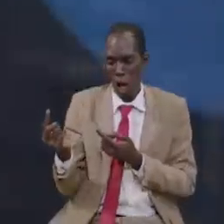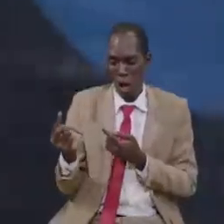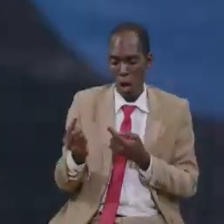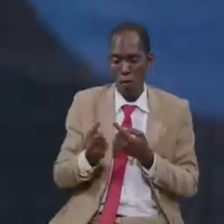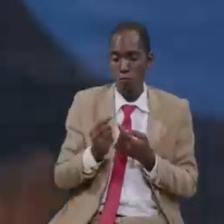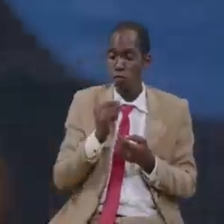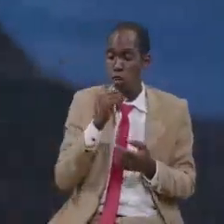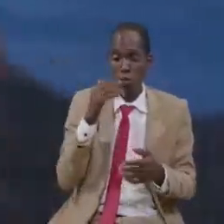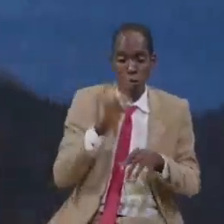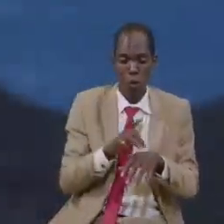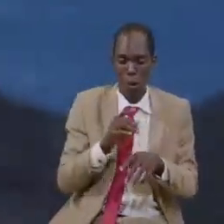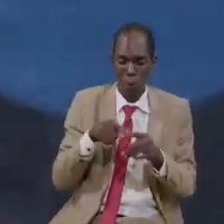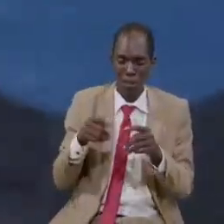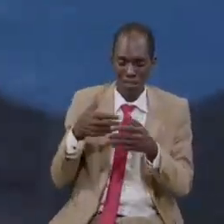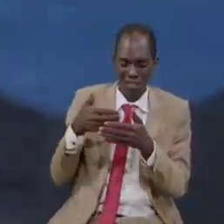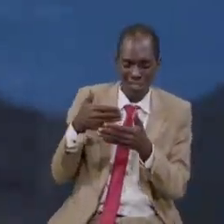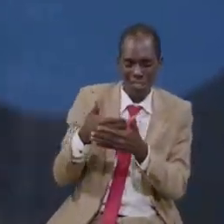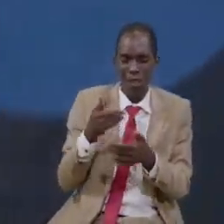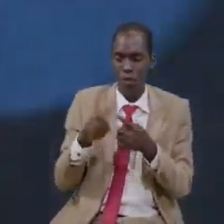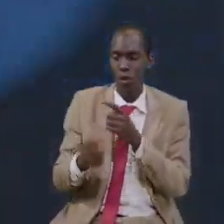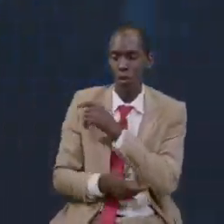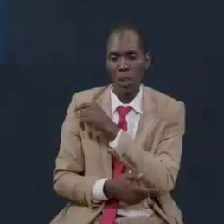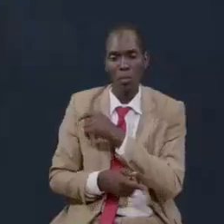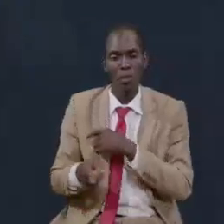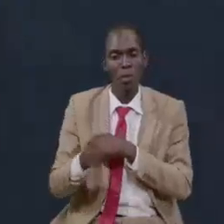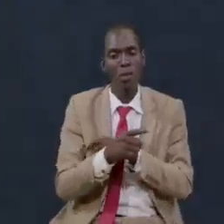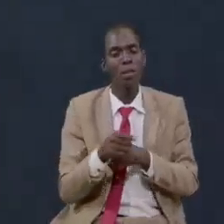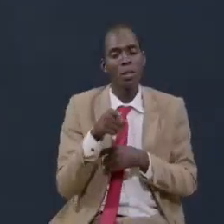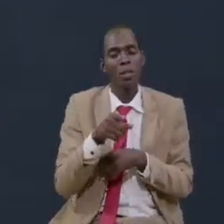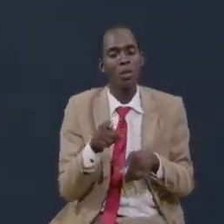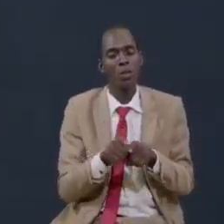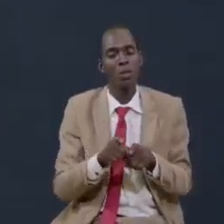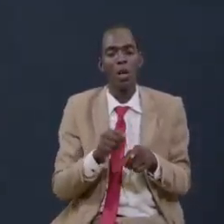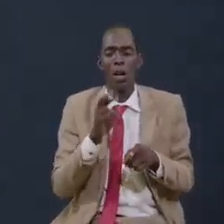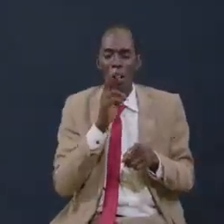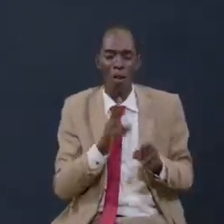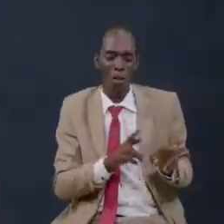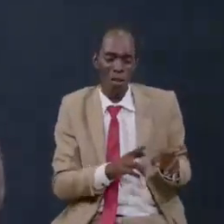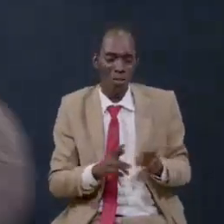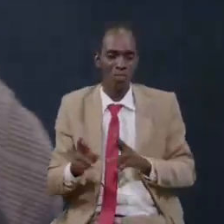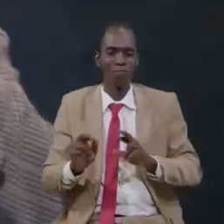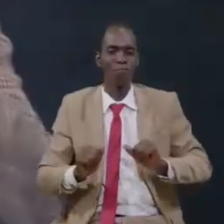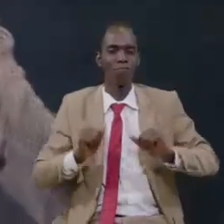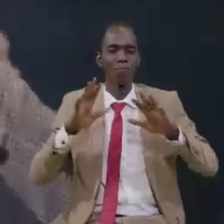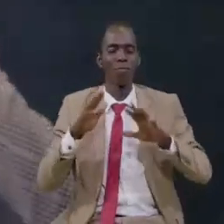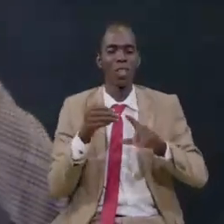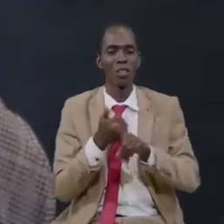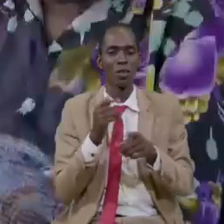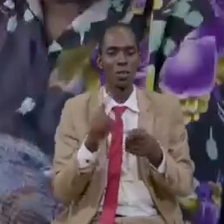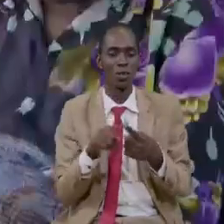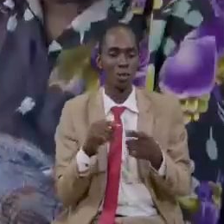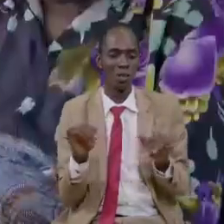tempted themselves and they are going in the wrong direction. I pray that self will not ruin your